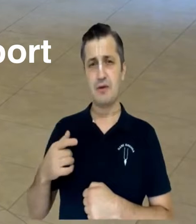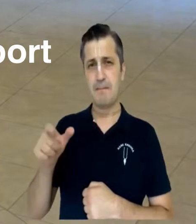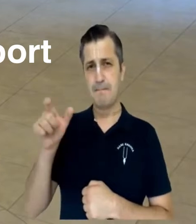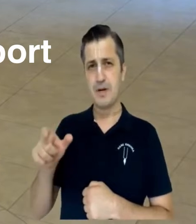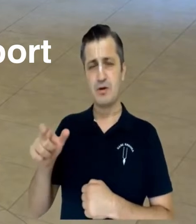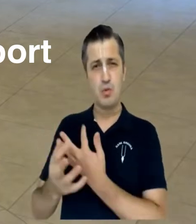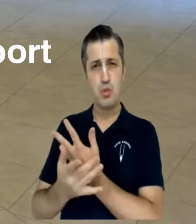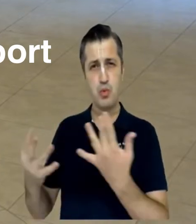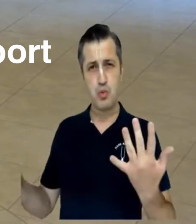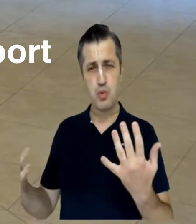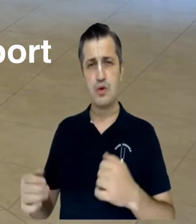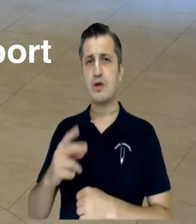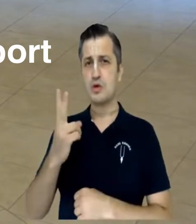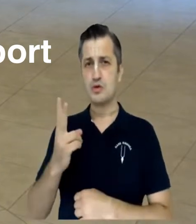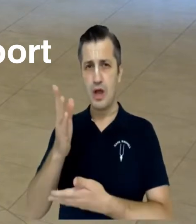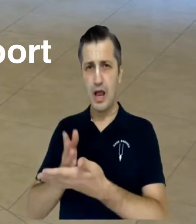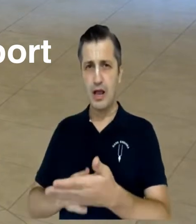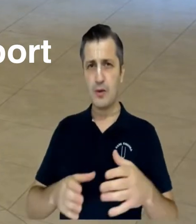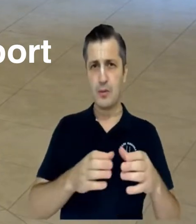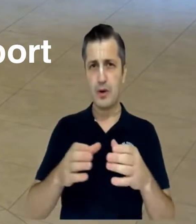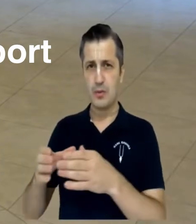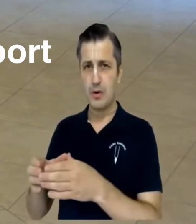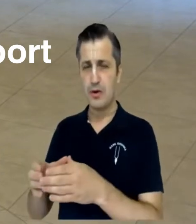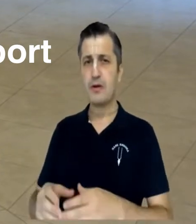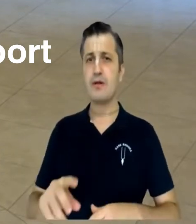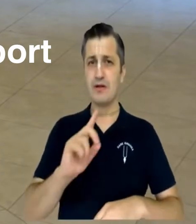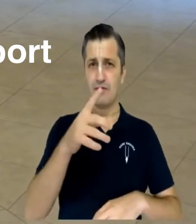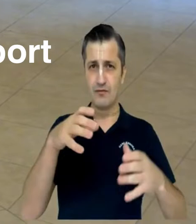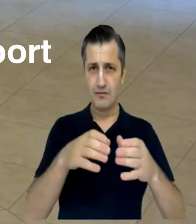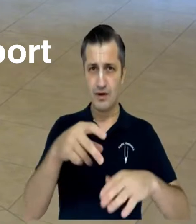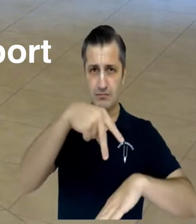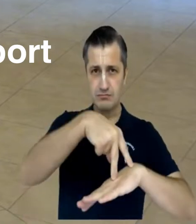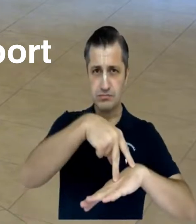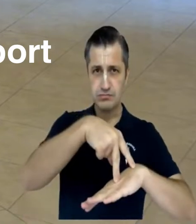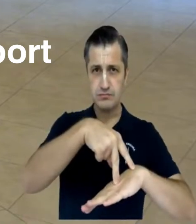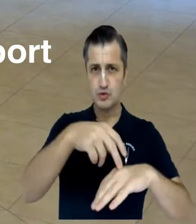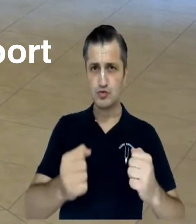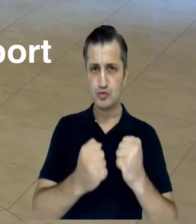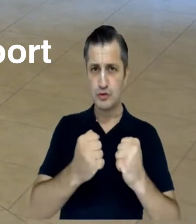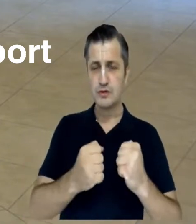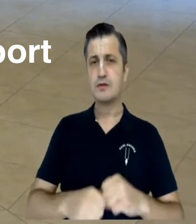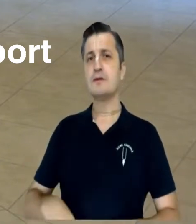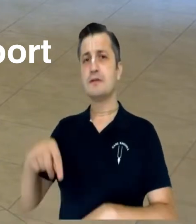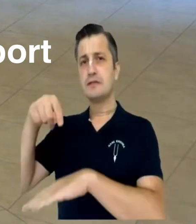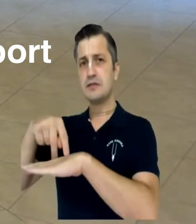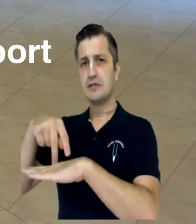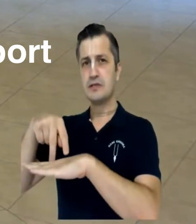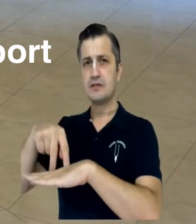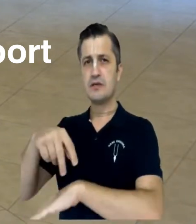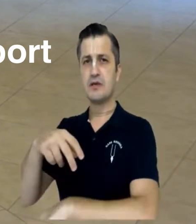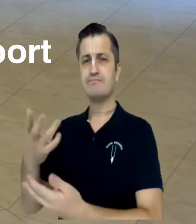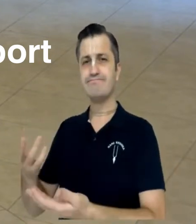divided into two classes, the fallible and the infallible. The living entities are eternally separated parts